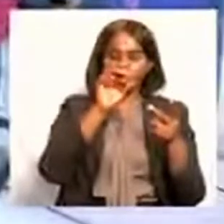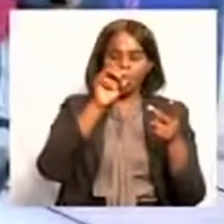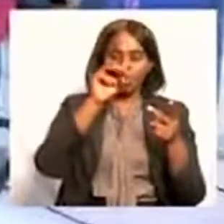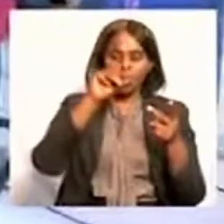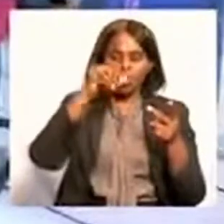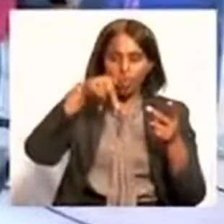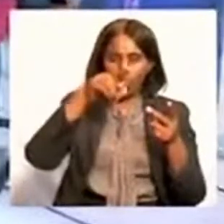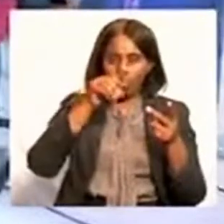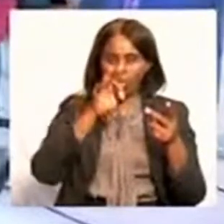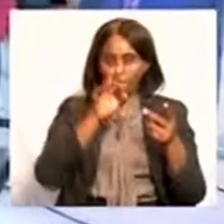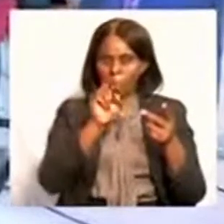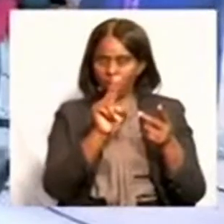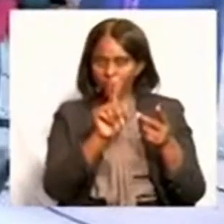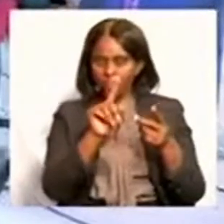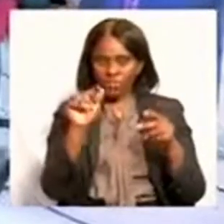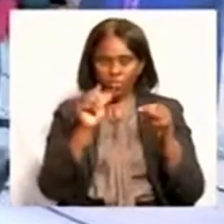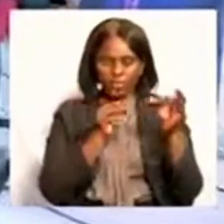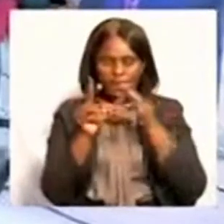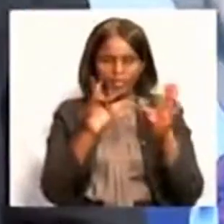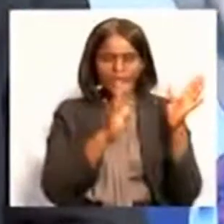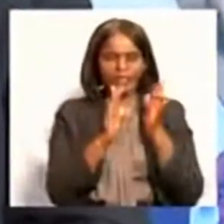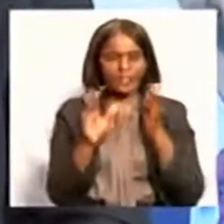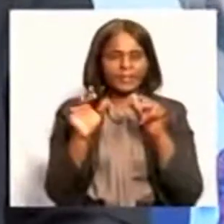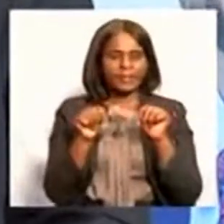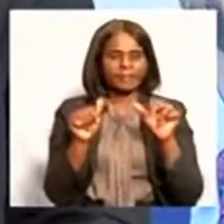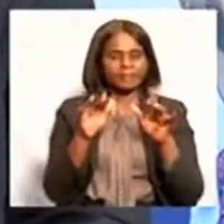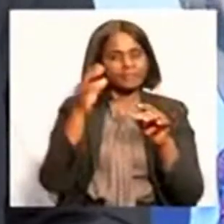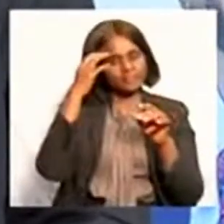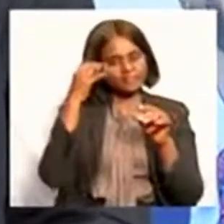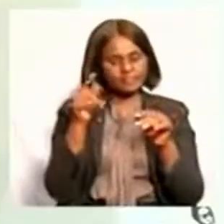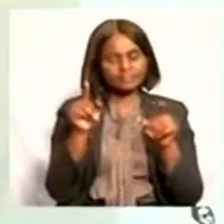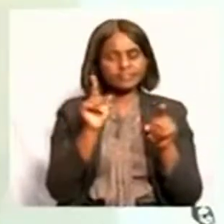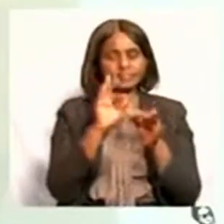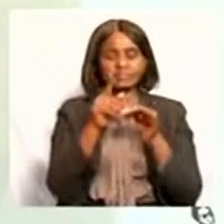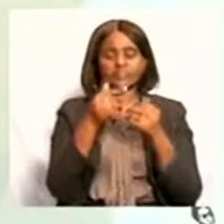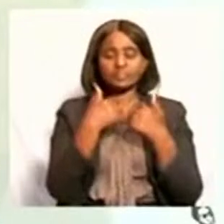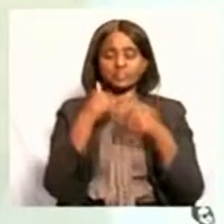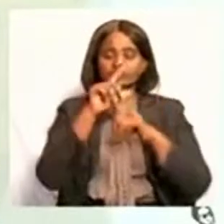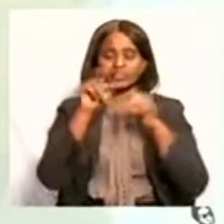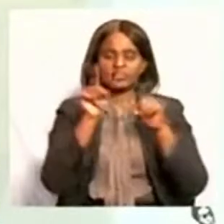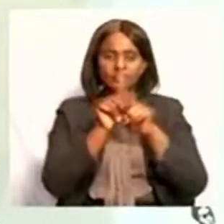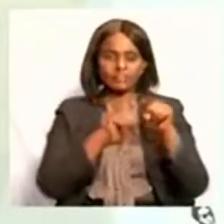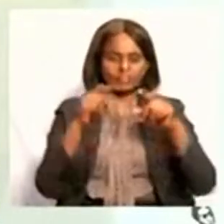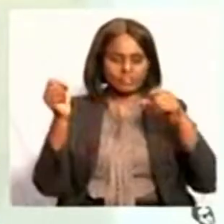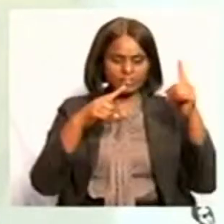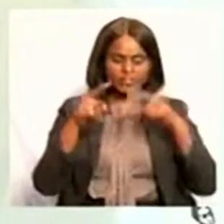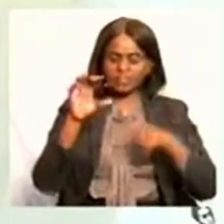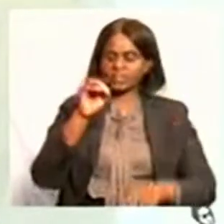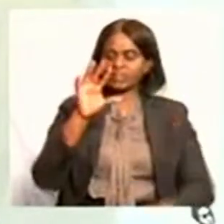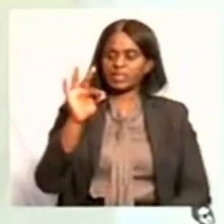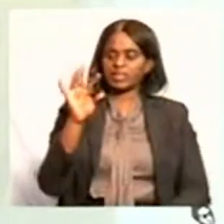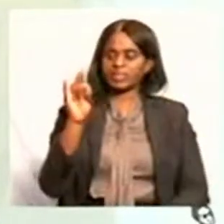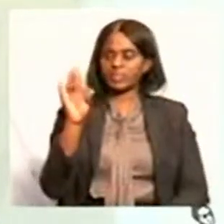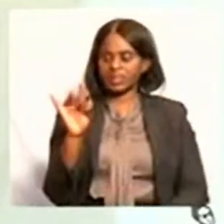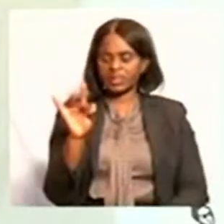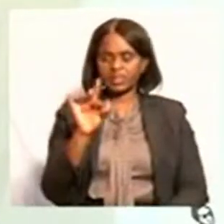Planning and Research Directorate from the Office of the Auditor General. If you have a question, our text line is 0978